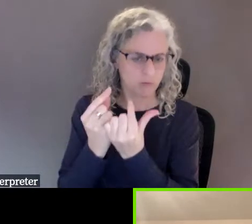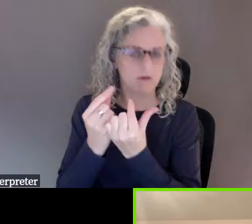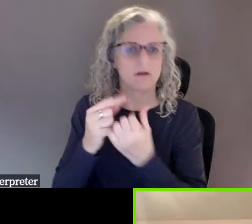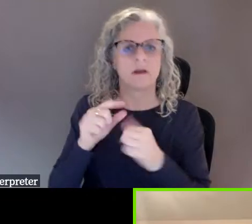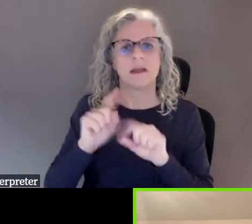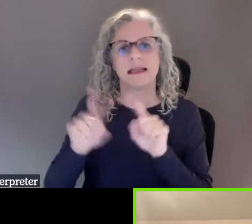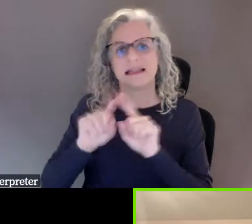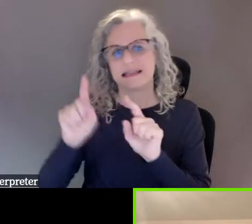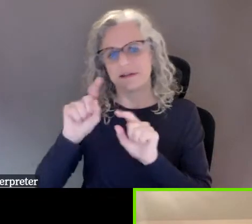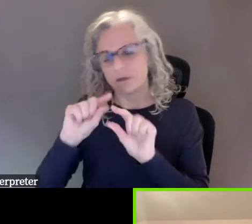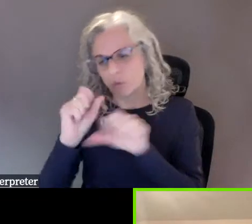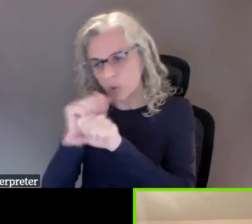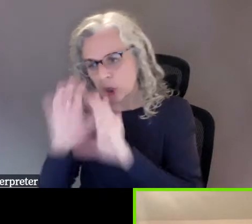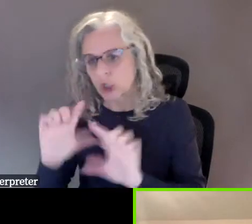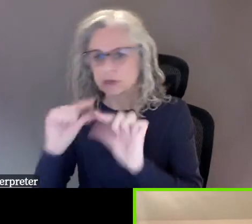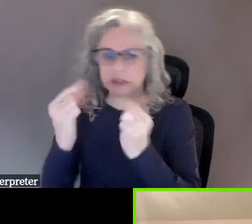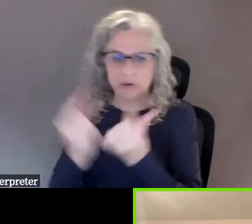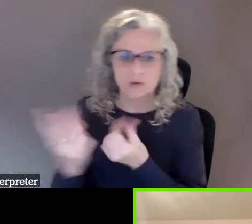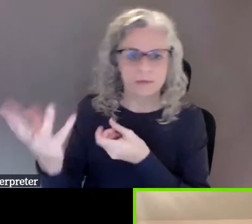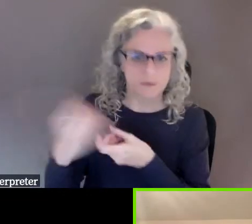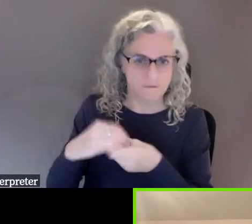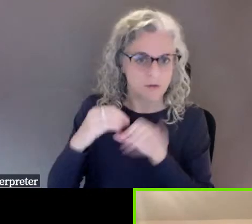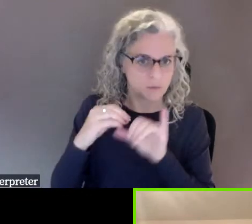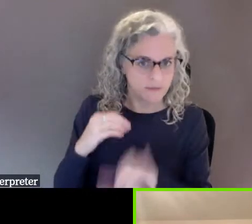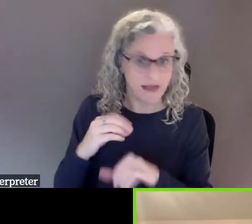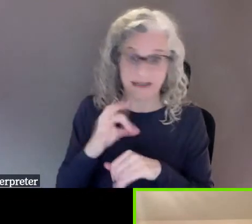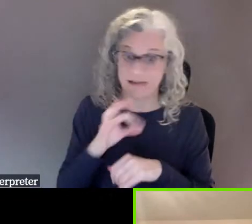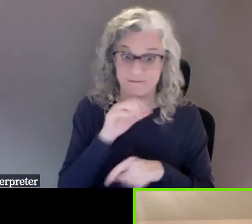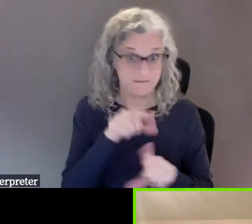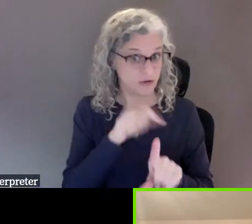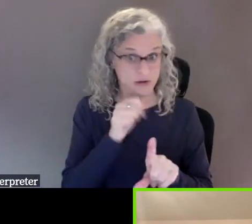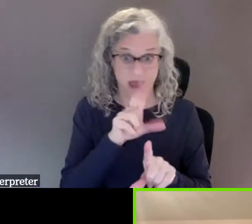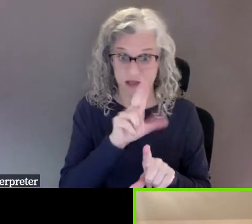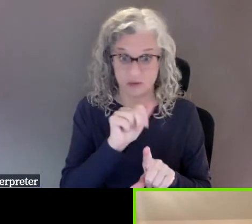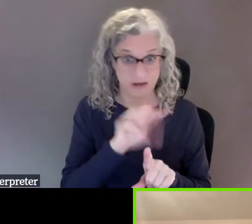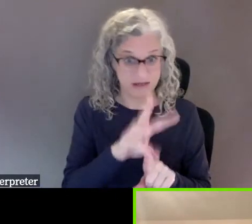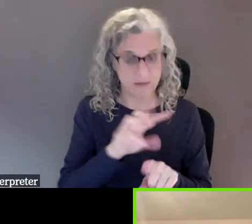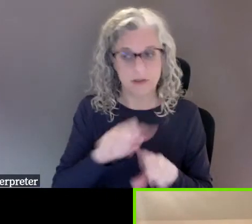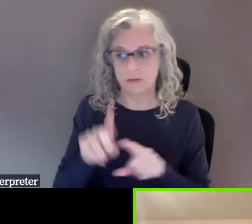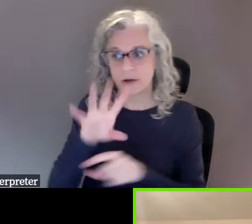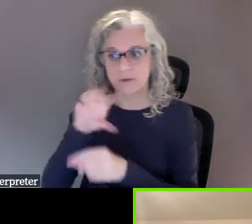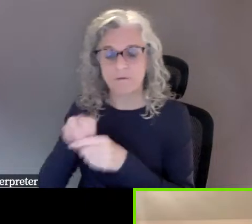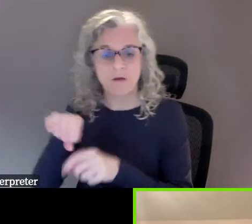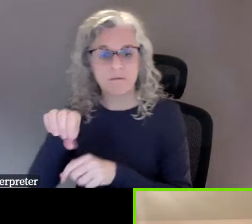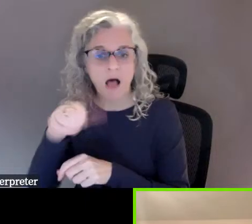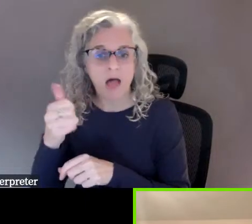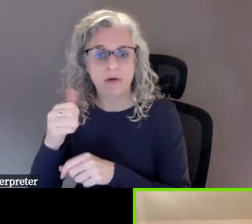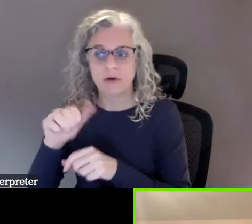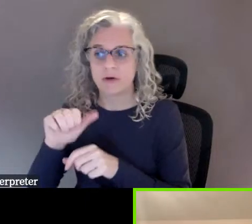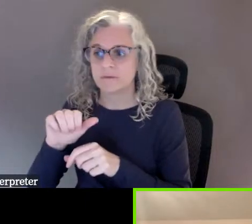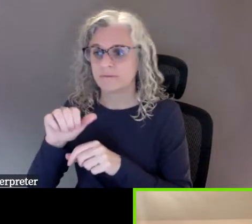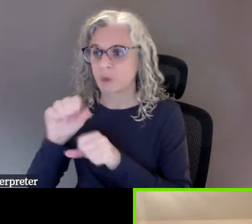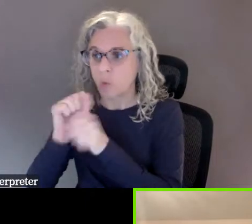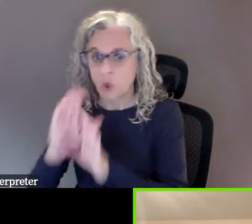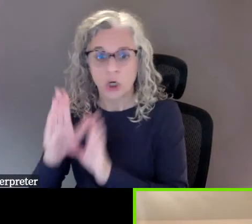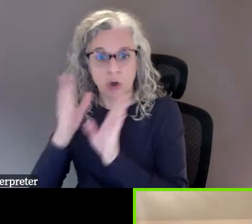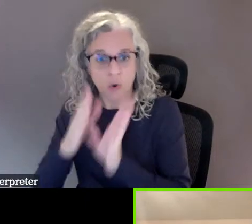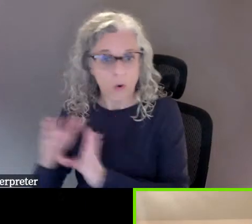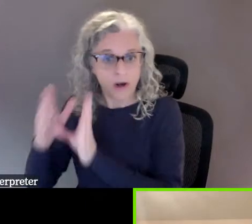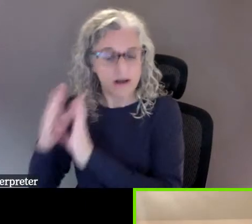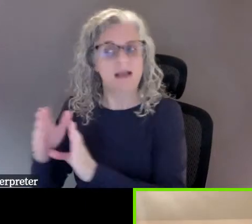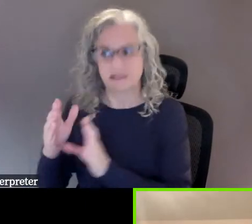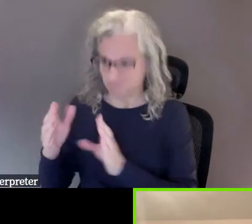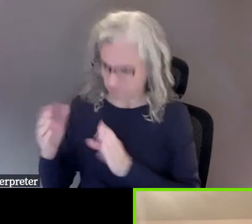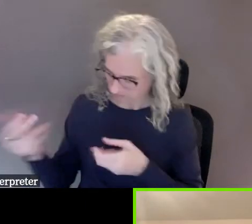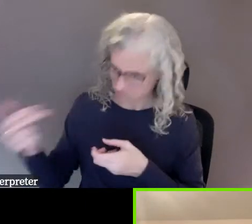of. And so if you're not UAW and you're doing, some other type of worker organizing, you can join Labor